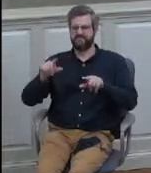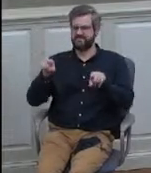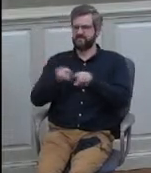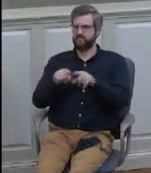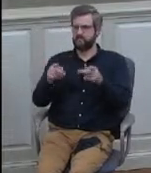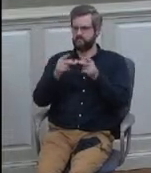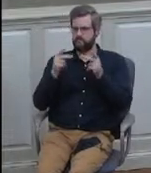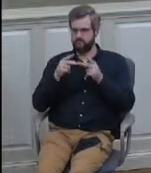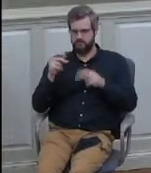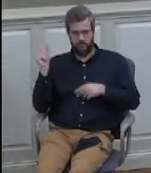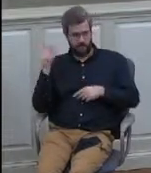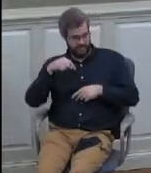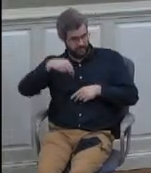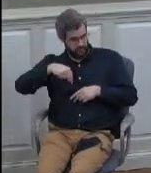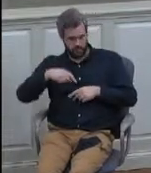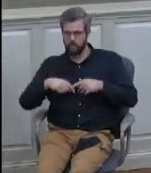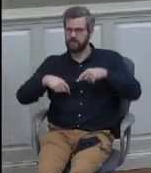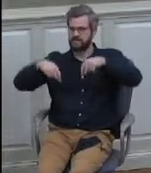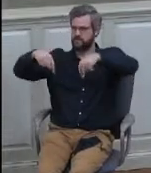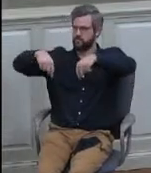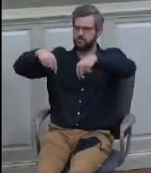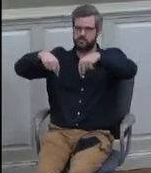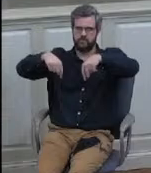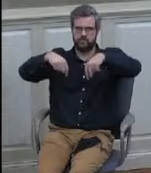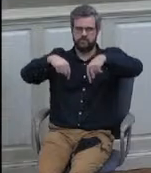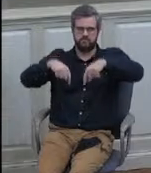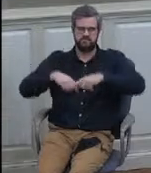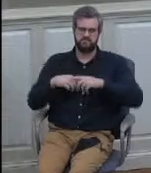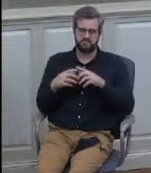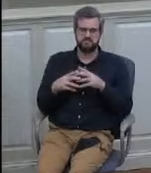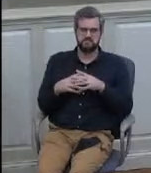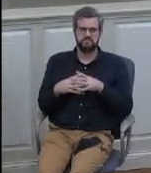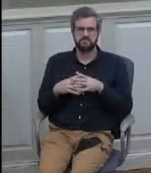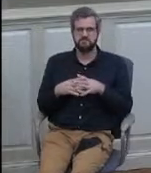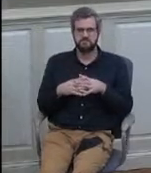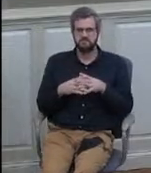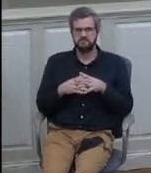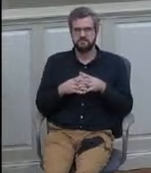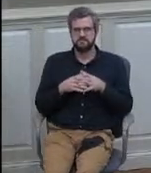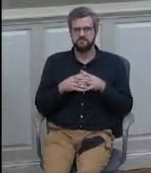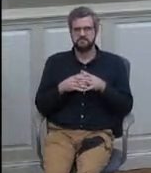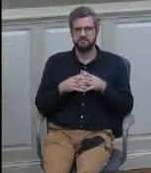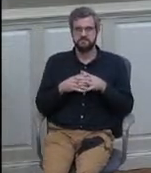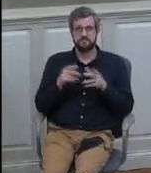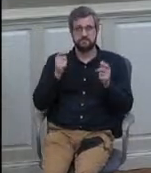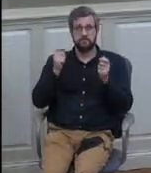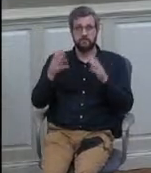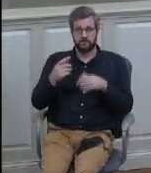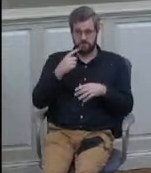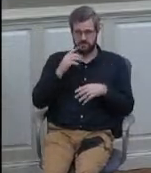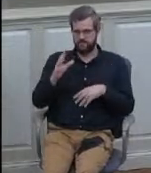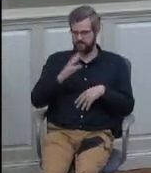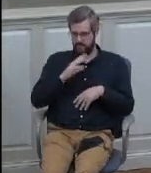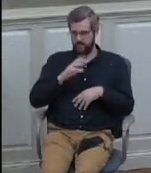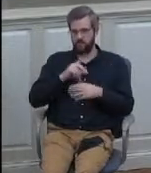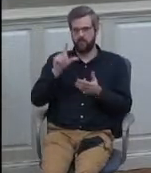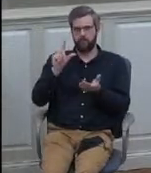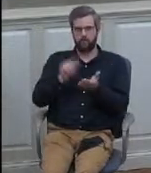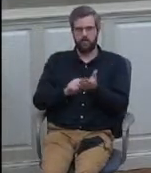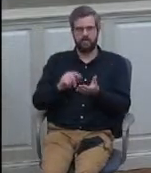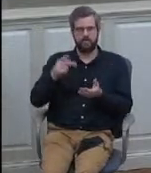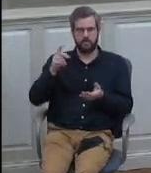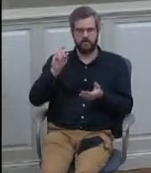In here or downstairs? It would be here. Might as well. Okay. Yeah. So we'll publish a PDF to you folks